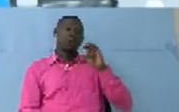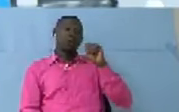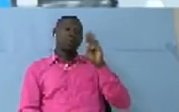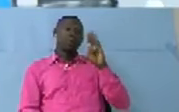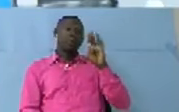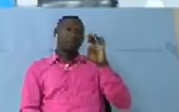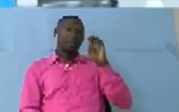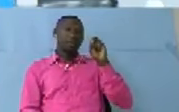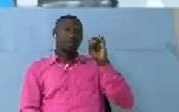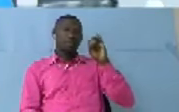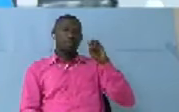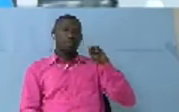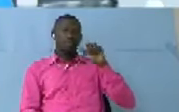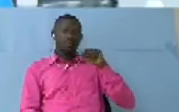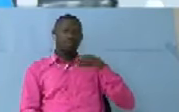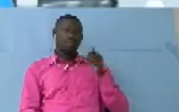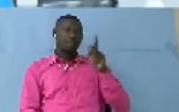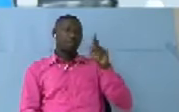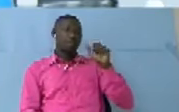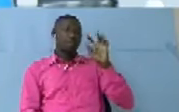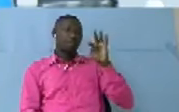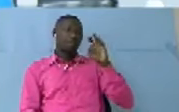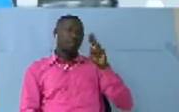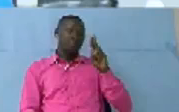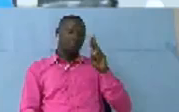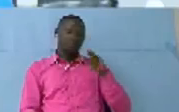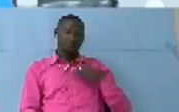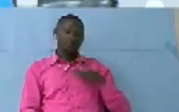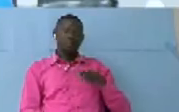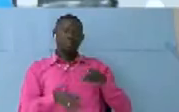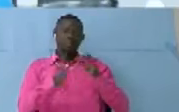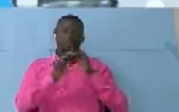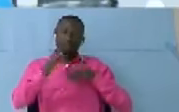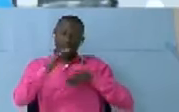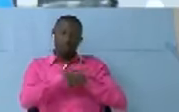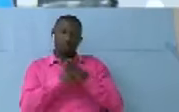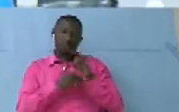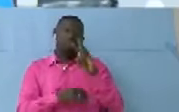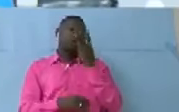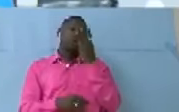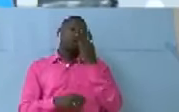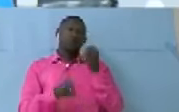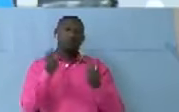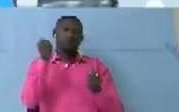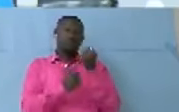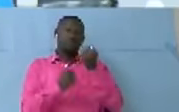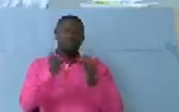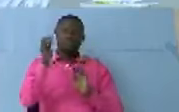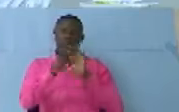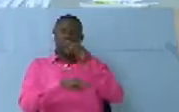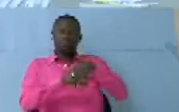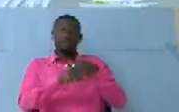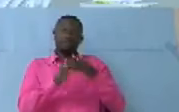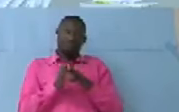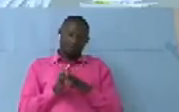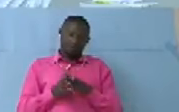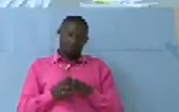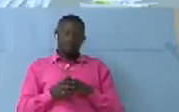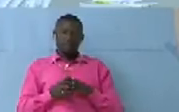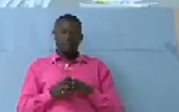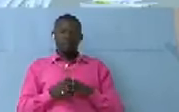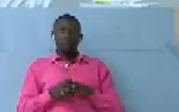Kafu Bayo. You will be pick up flanjan kono. Pick up sabanjan kono. They were taken into the third pick up. So, you know how many of you were taken?